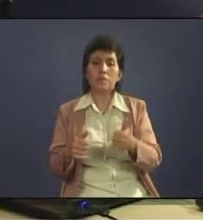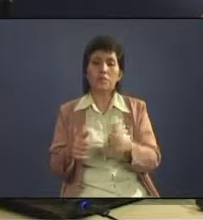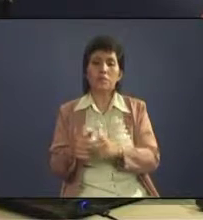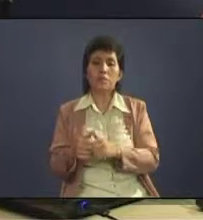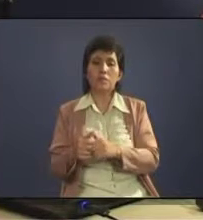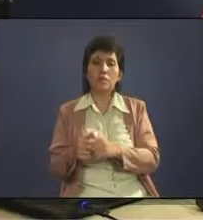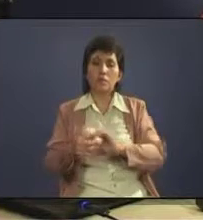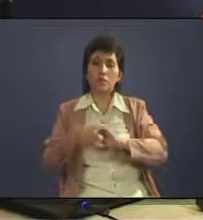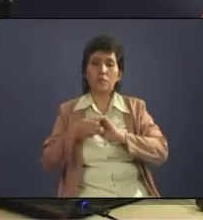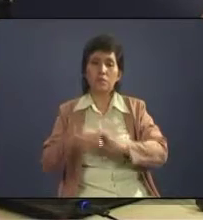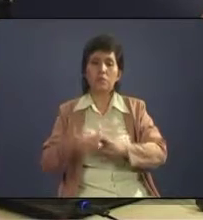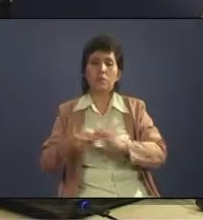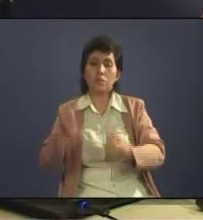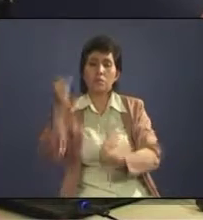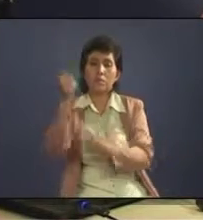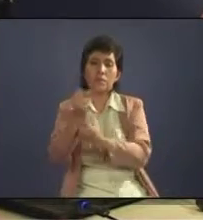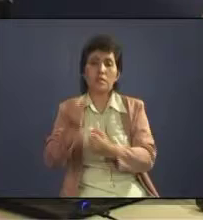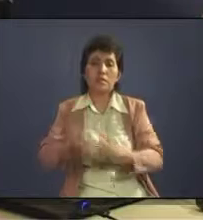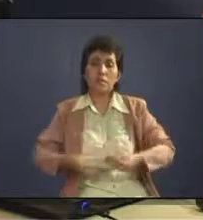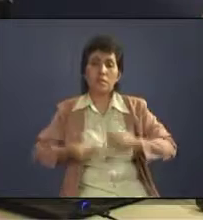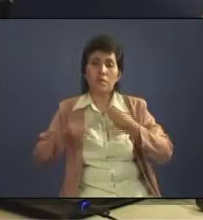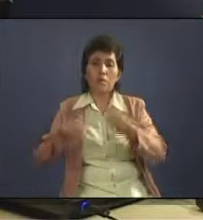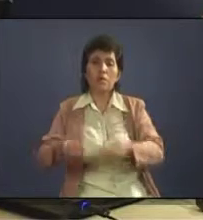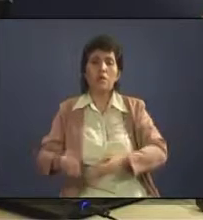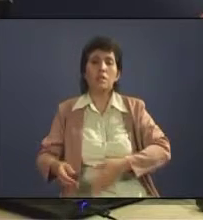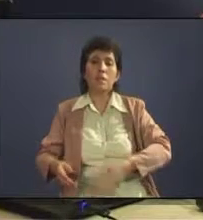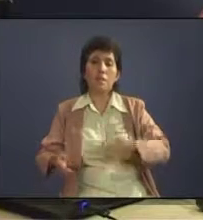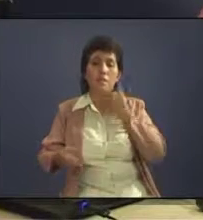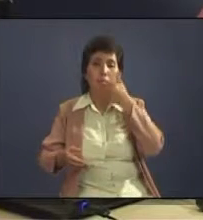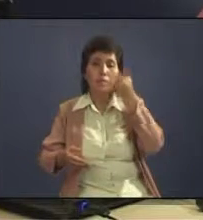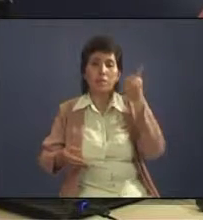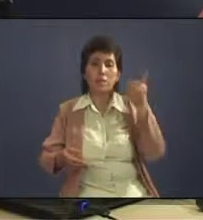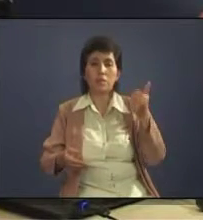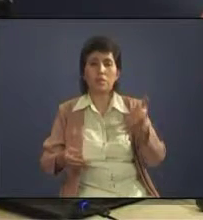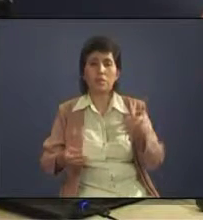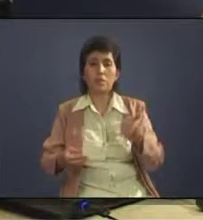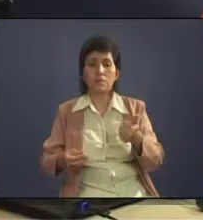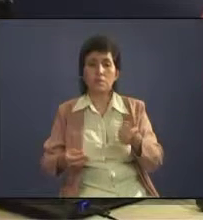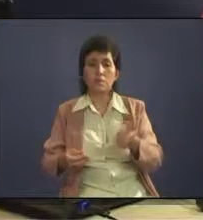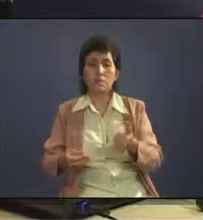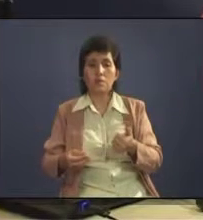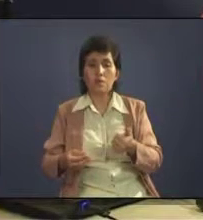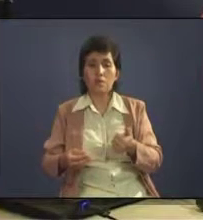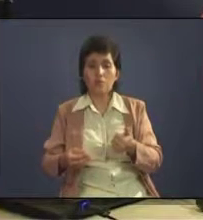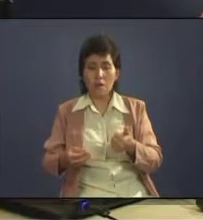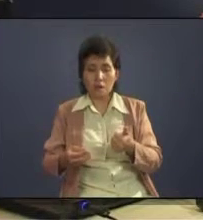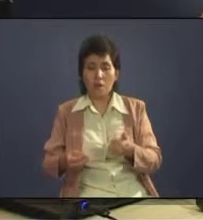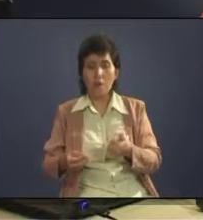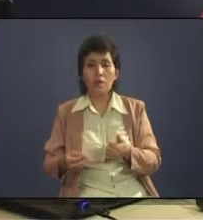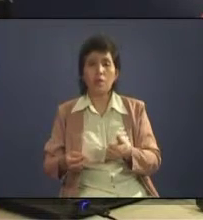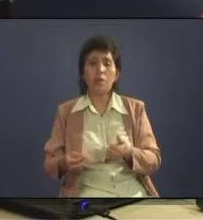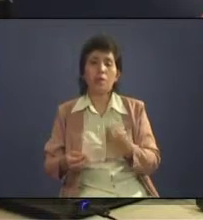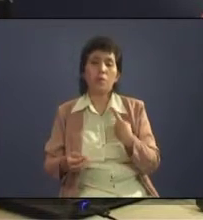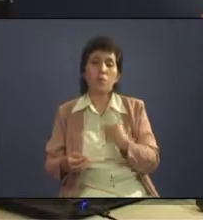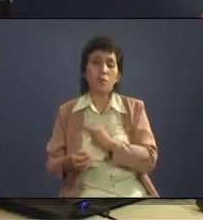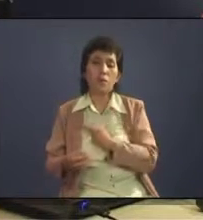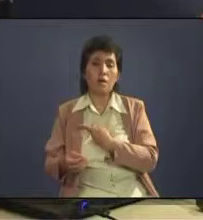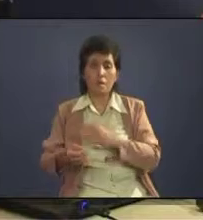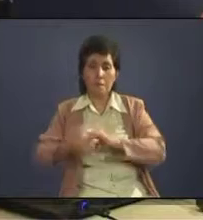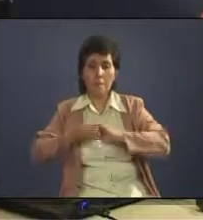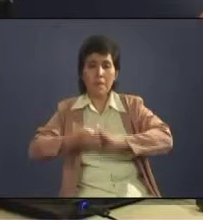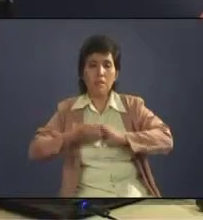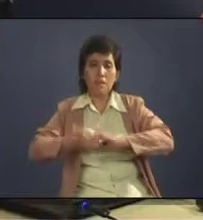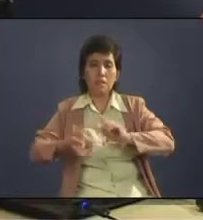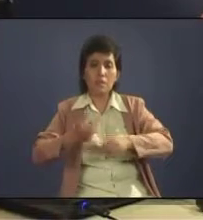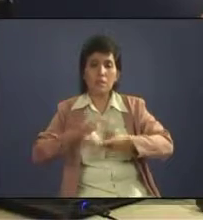other's hand, we give support, we say you are the best, you can do it. We pat everyone's back like we are the best friend,